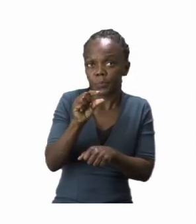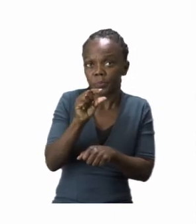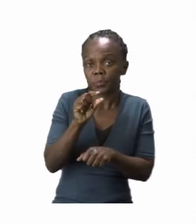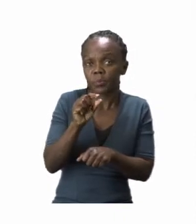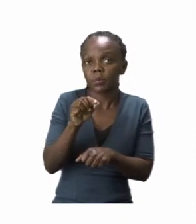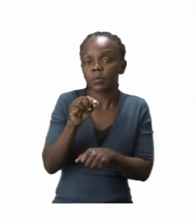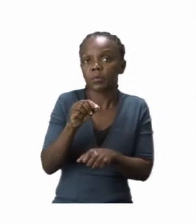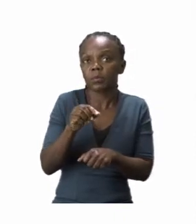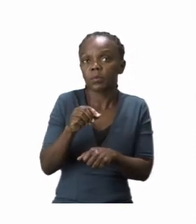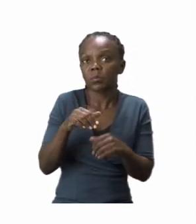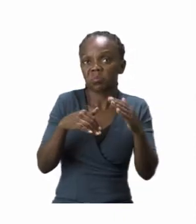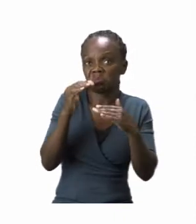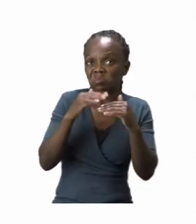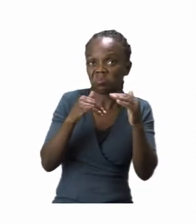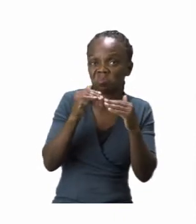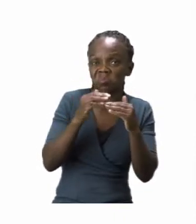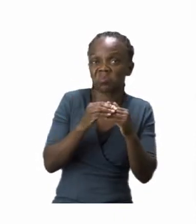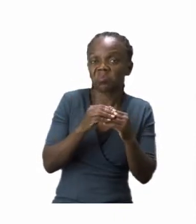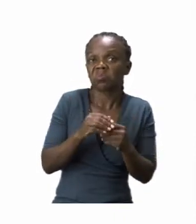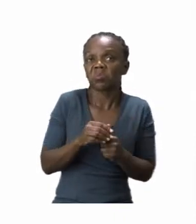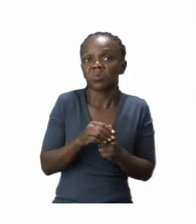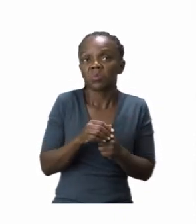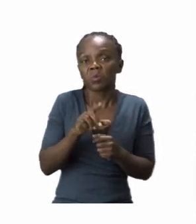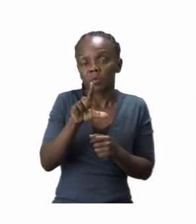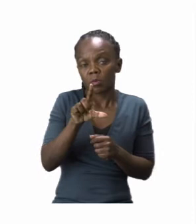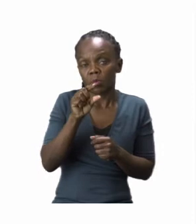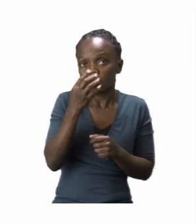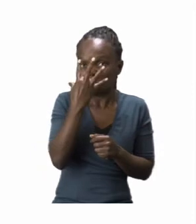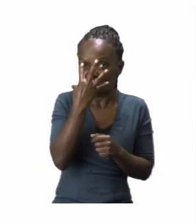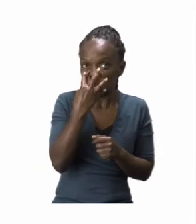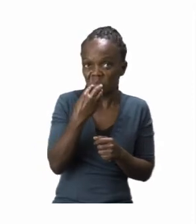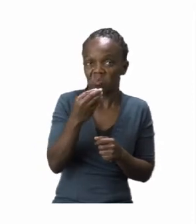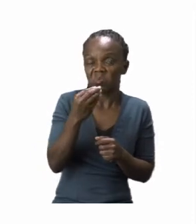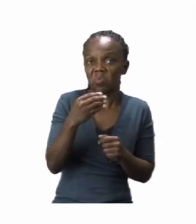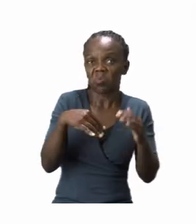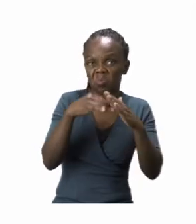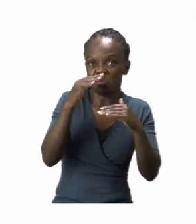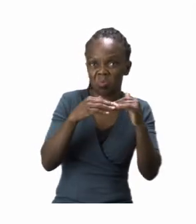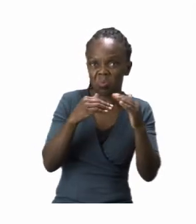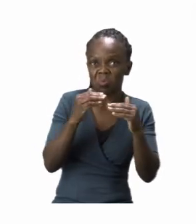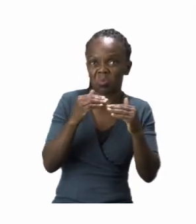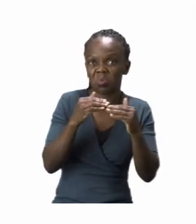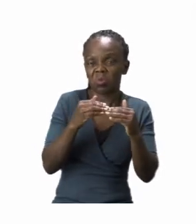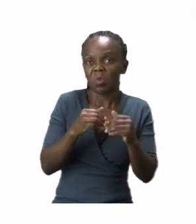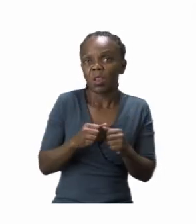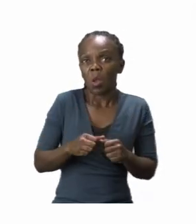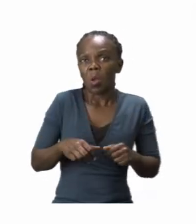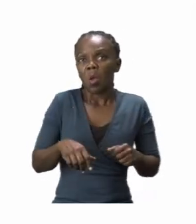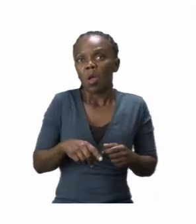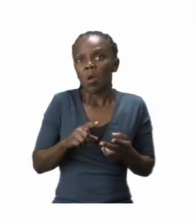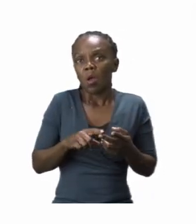That doesn't really sound right. Let's try huff. The